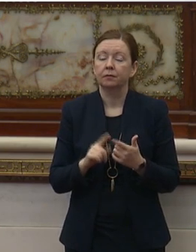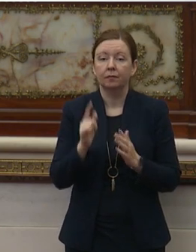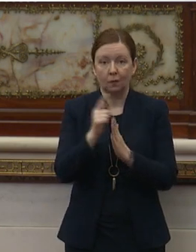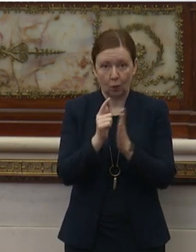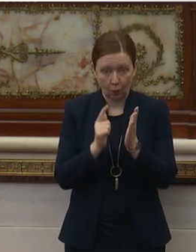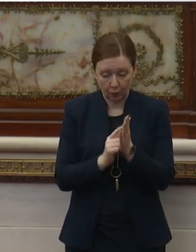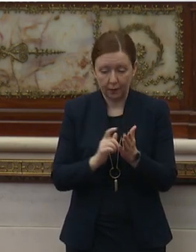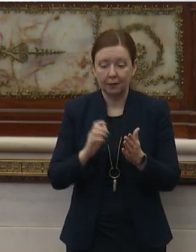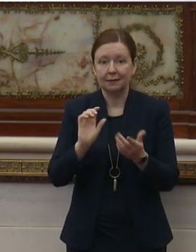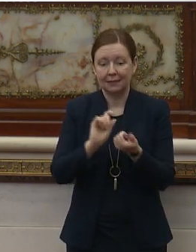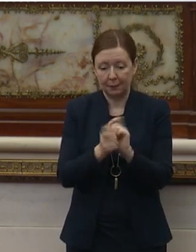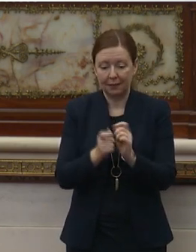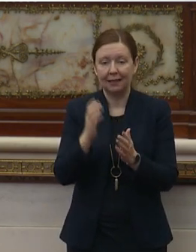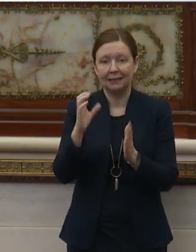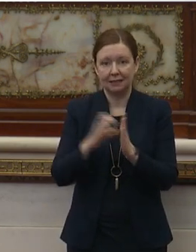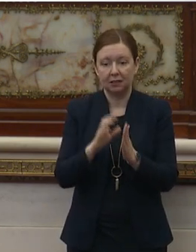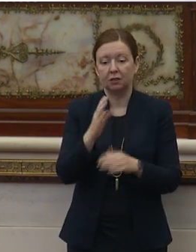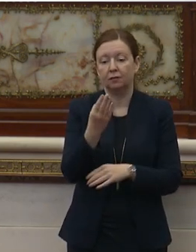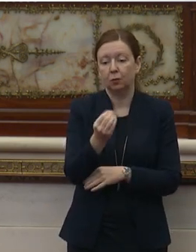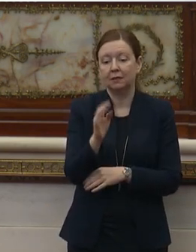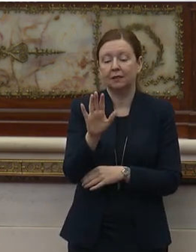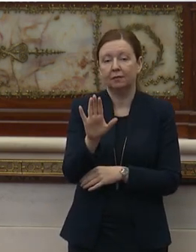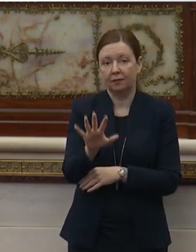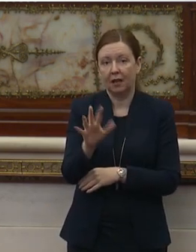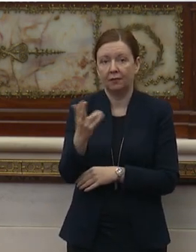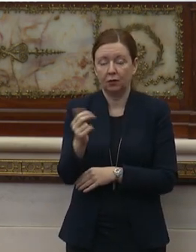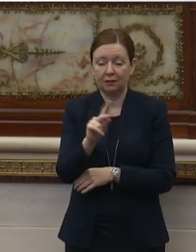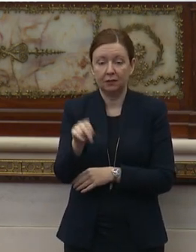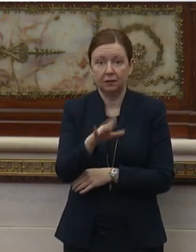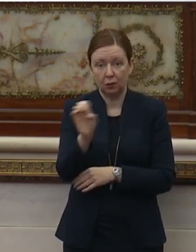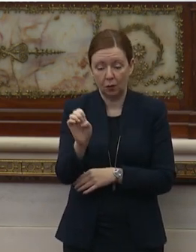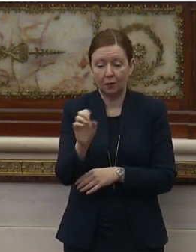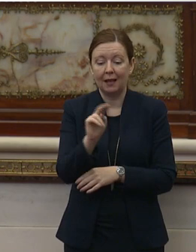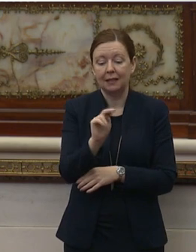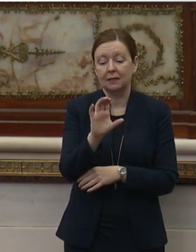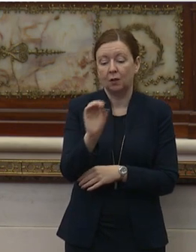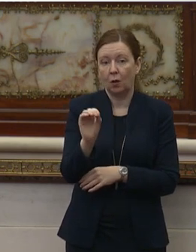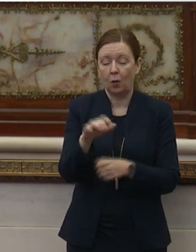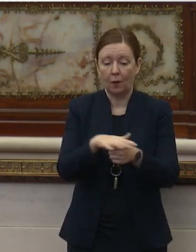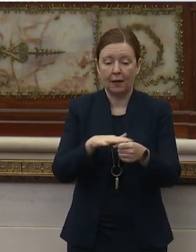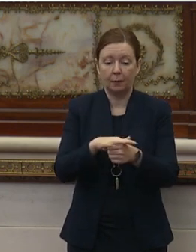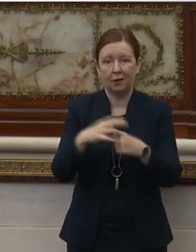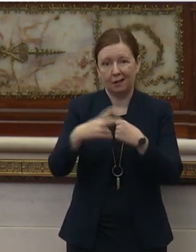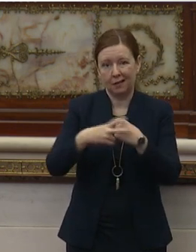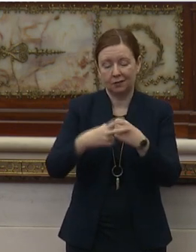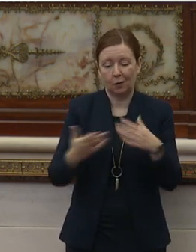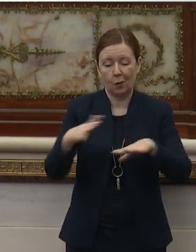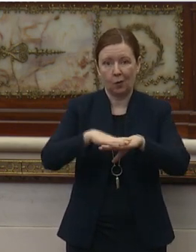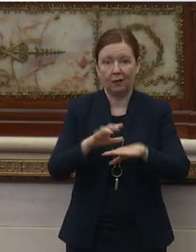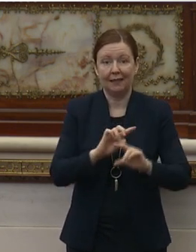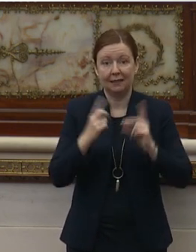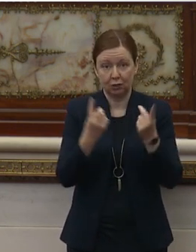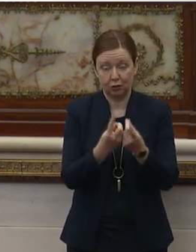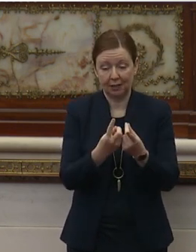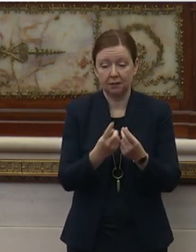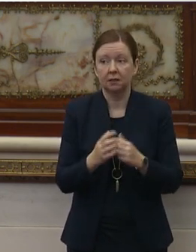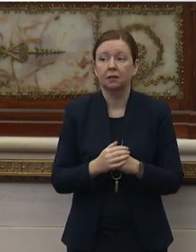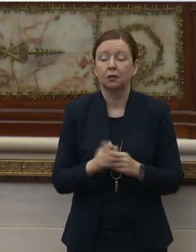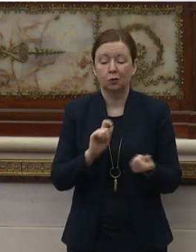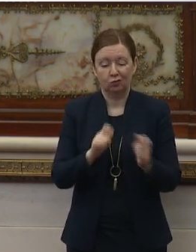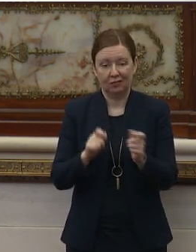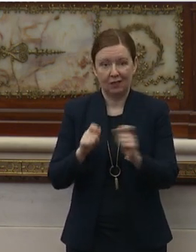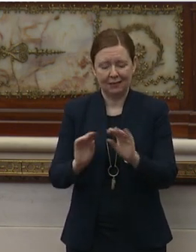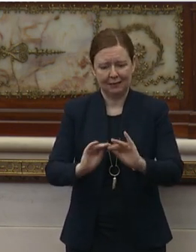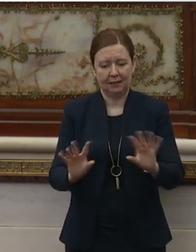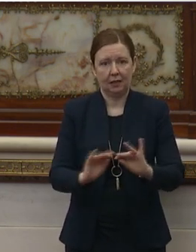and an ordinance amending Section 14.513 of the Philadelphia Code entitled NCO Neighborhood Conservation Overlay District by revising